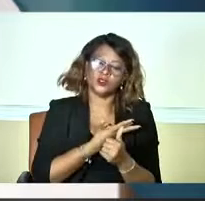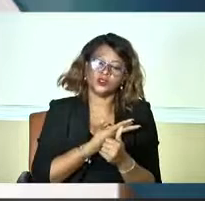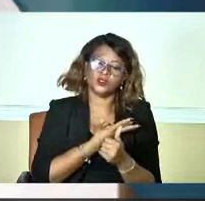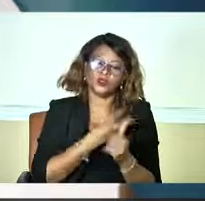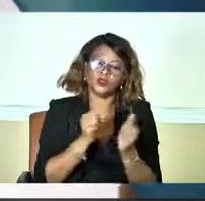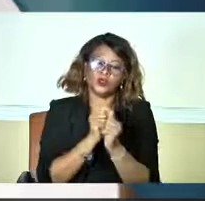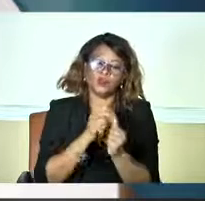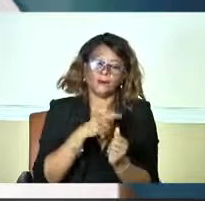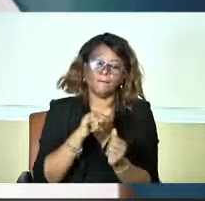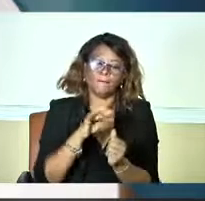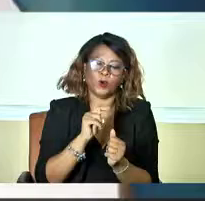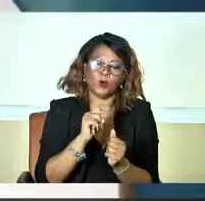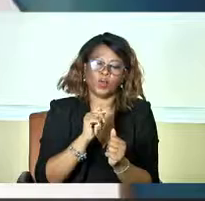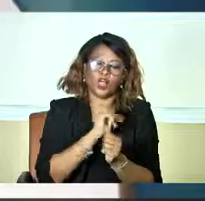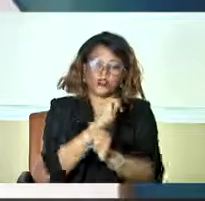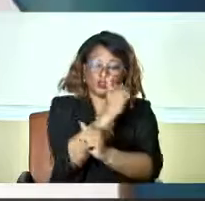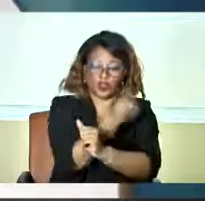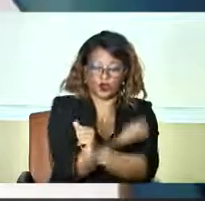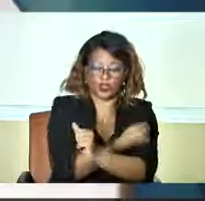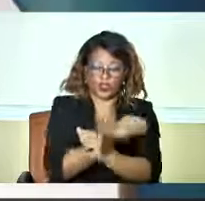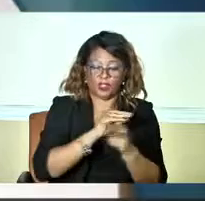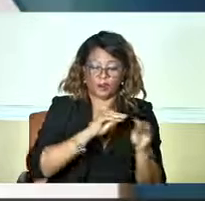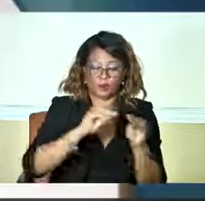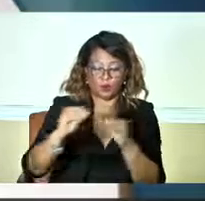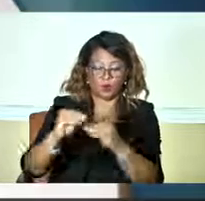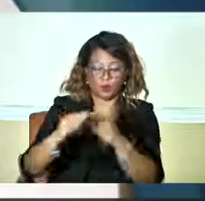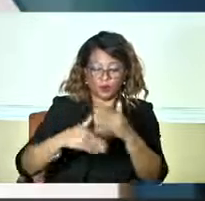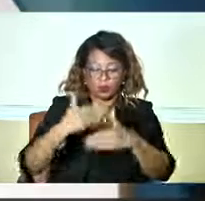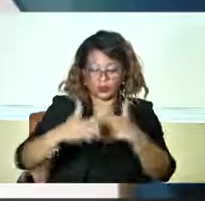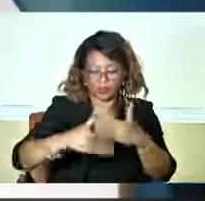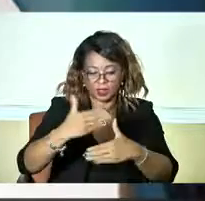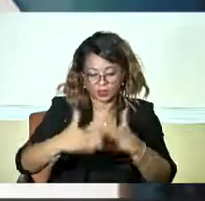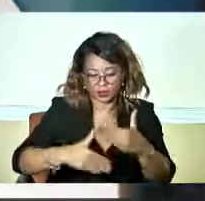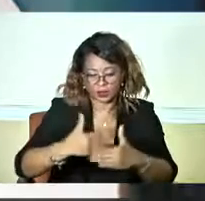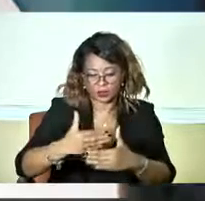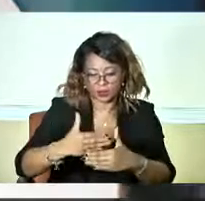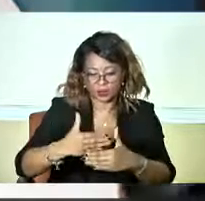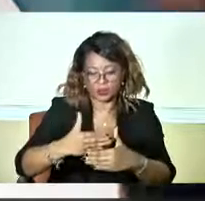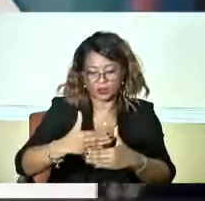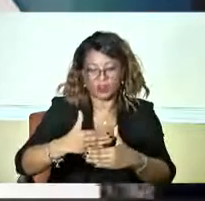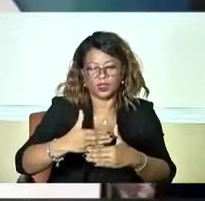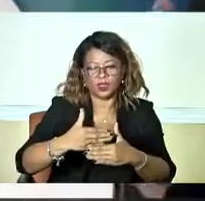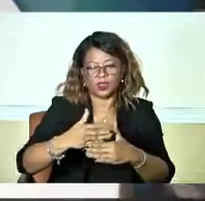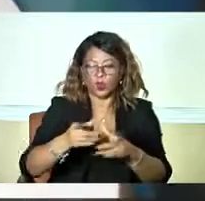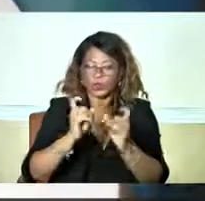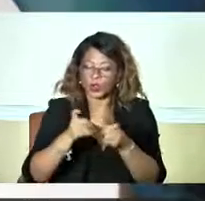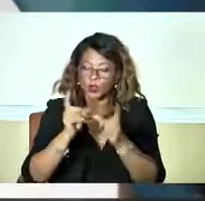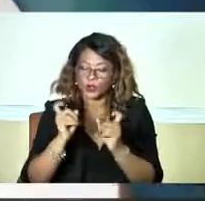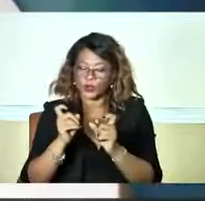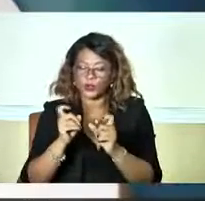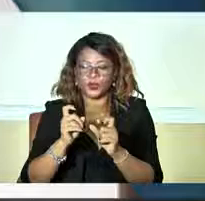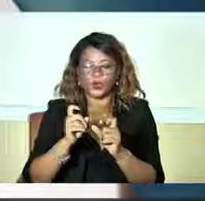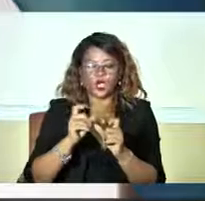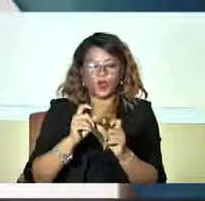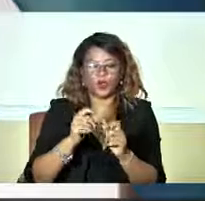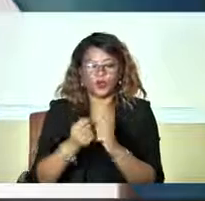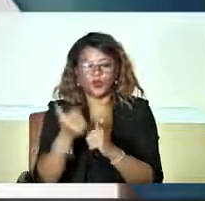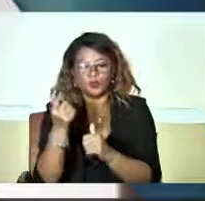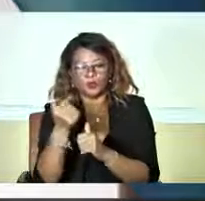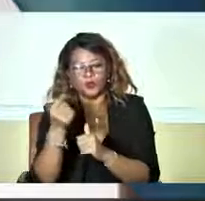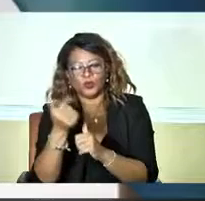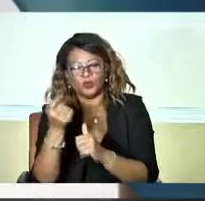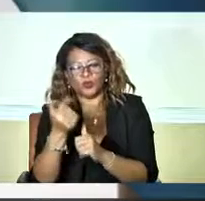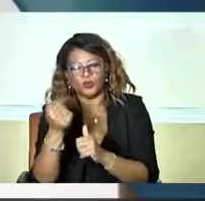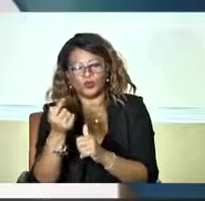along with the Port Authority can move the investment process along quicker, how we can remove